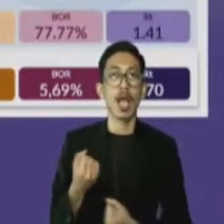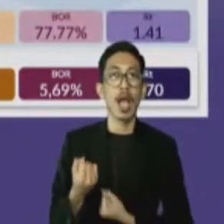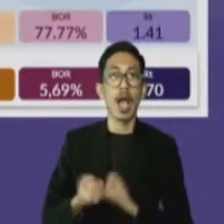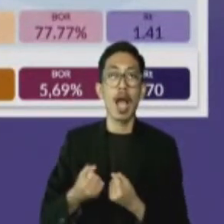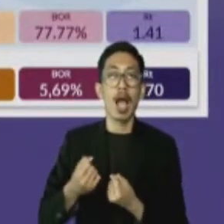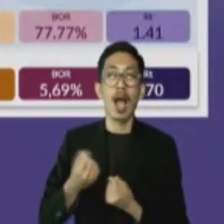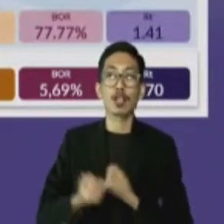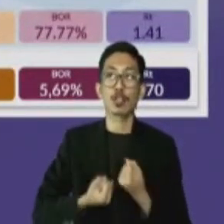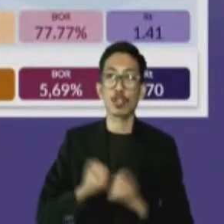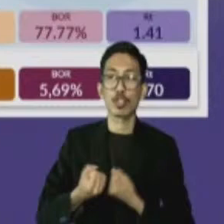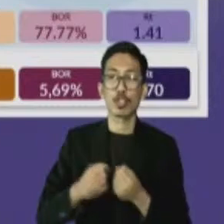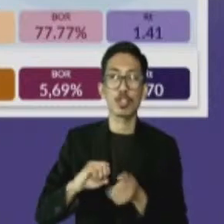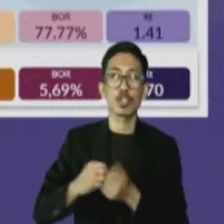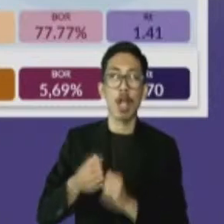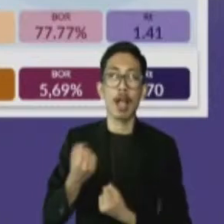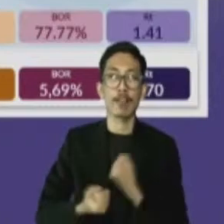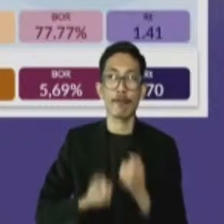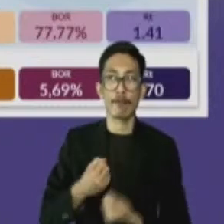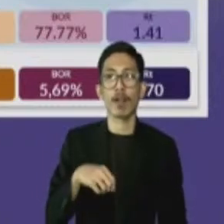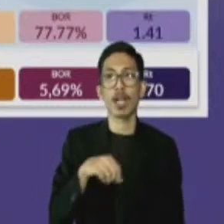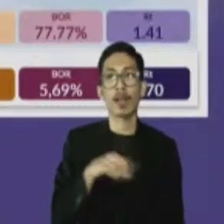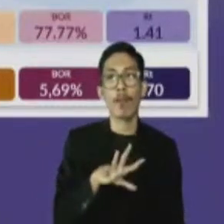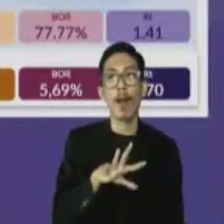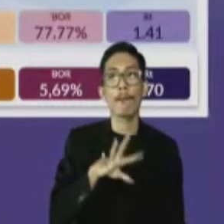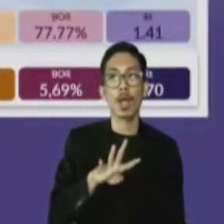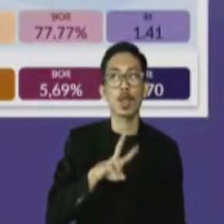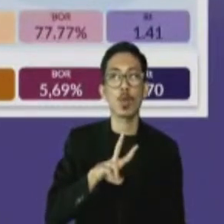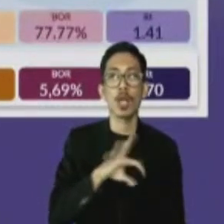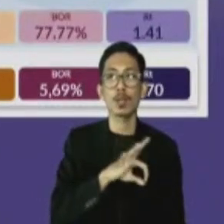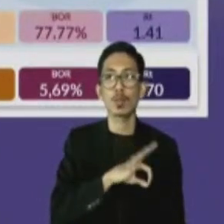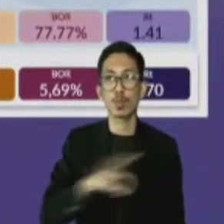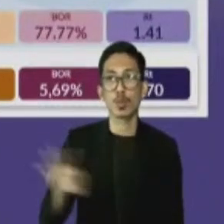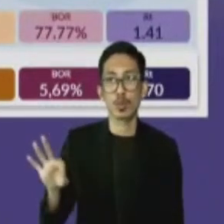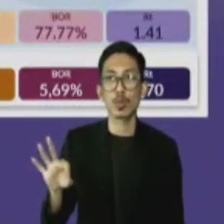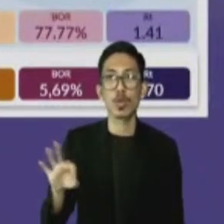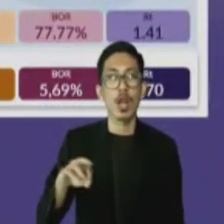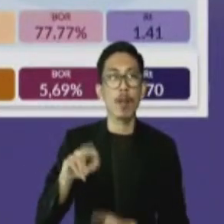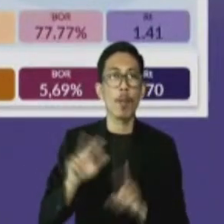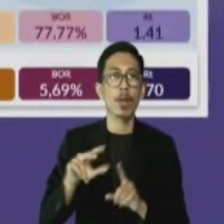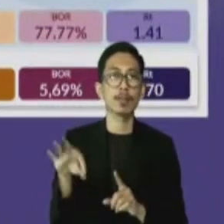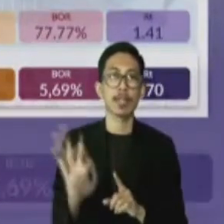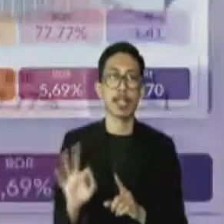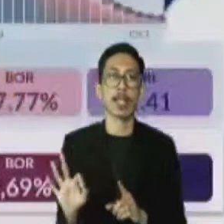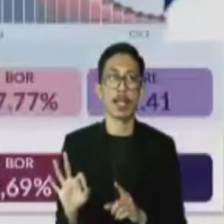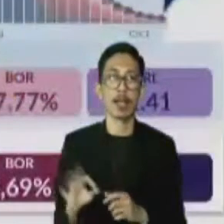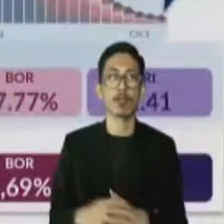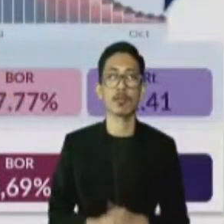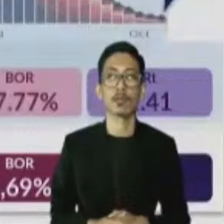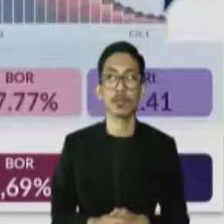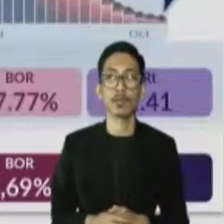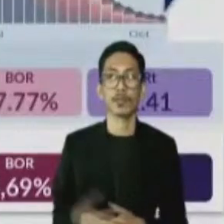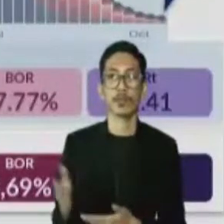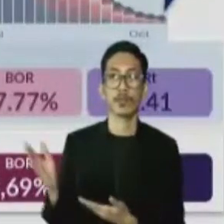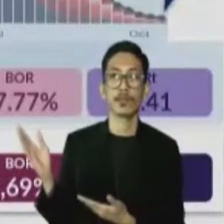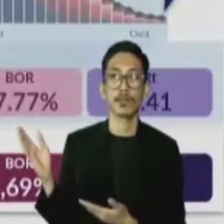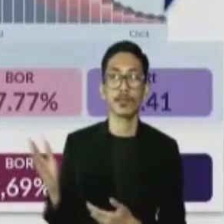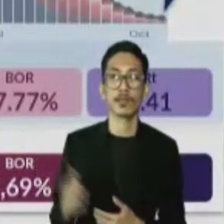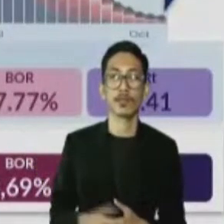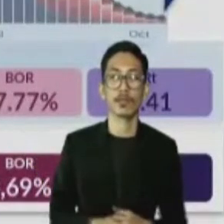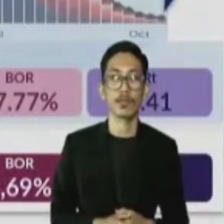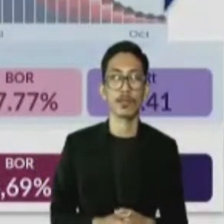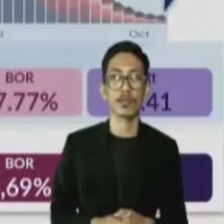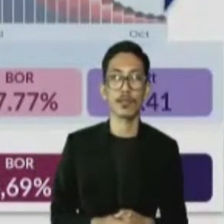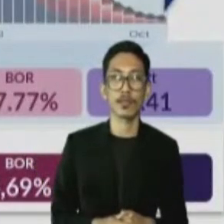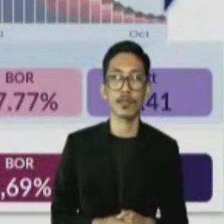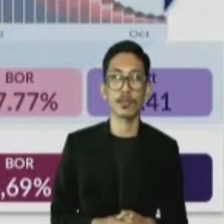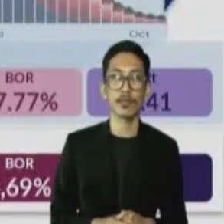542,236 during the second peak. Cases that continue to fall also have an impact on the decline in recovery